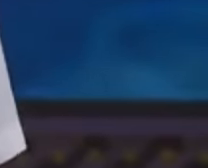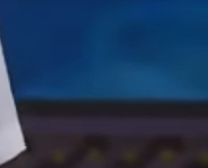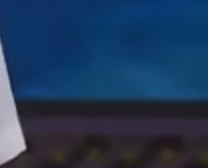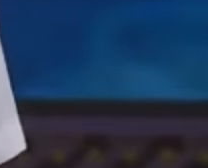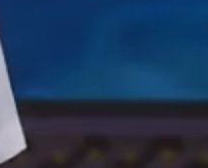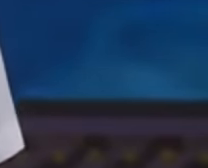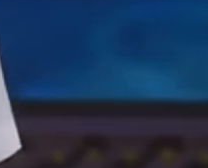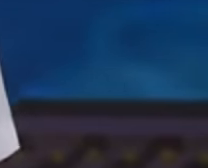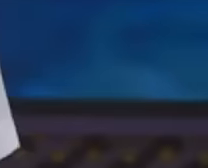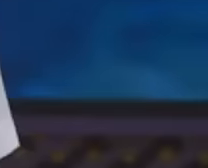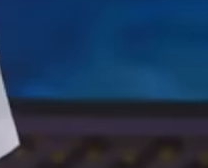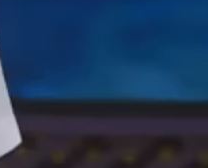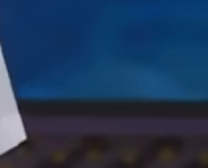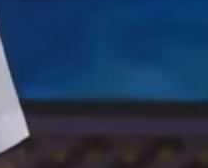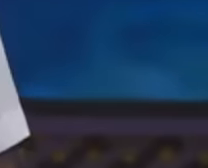another meeting